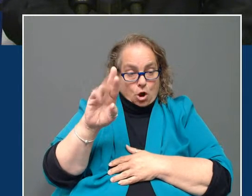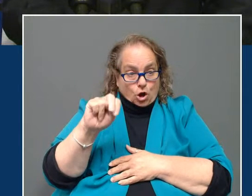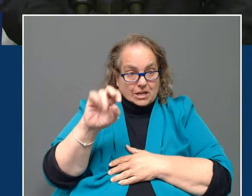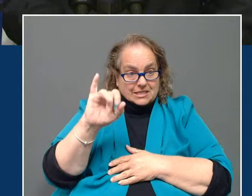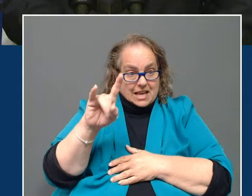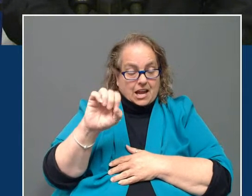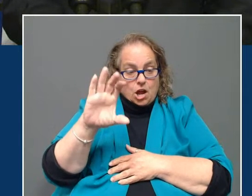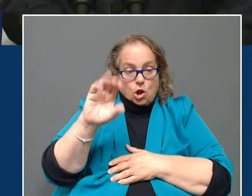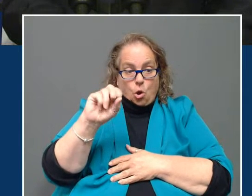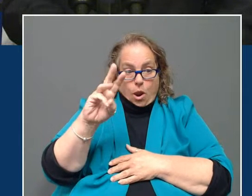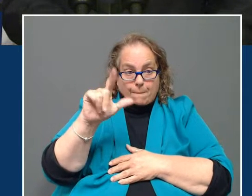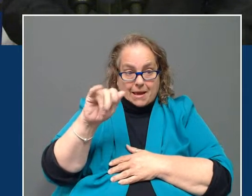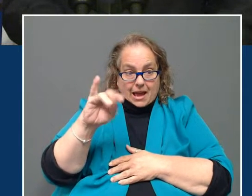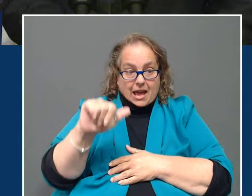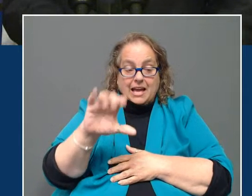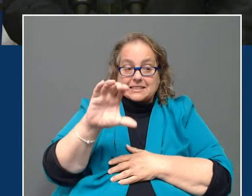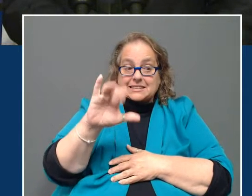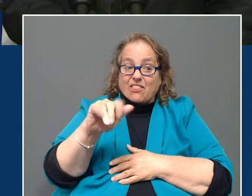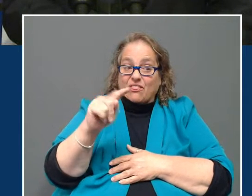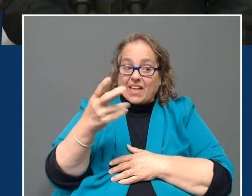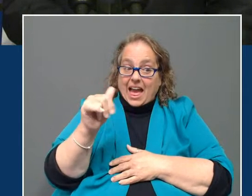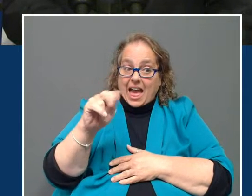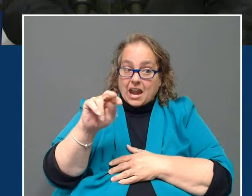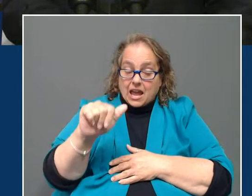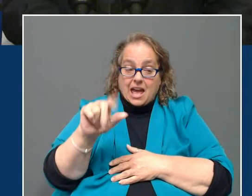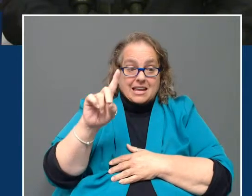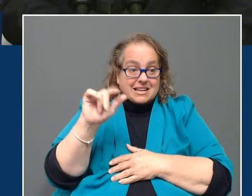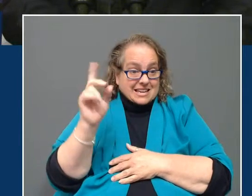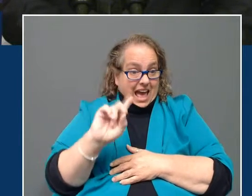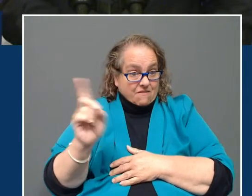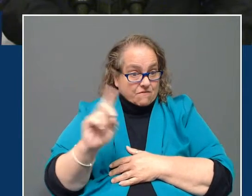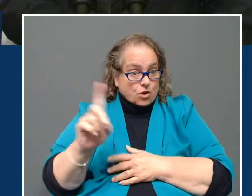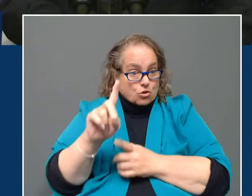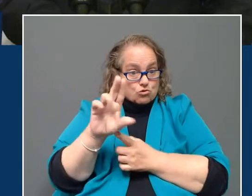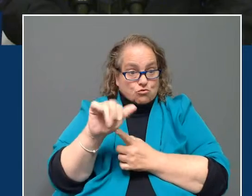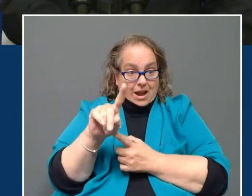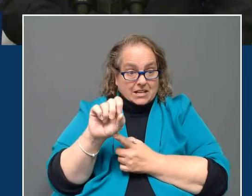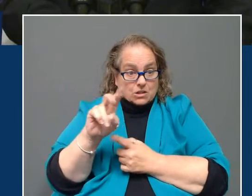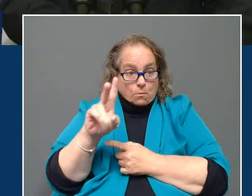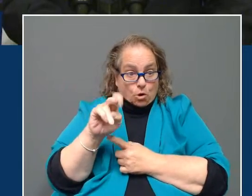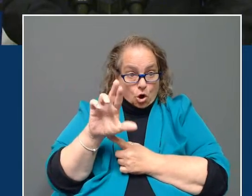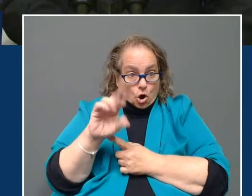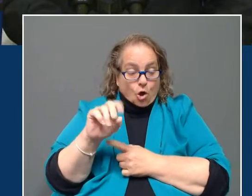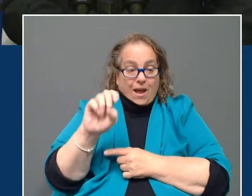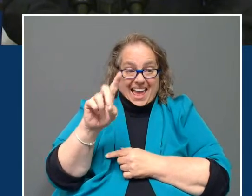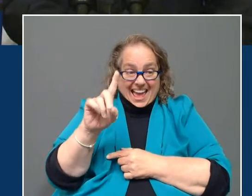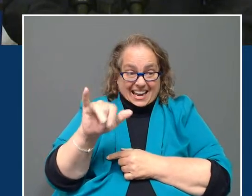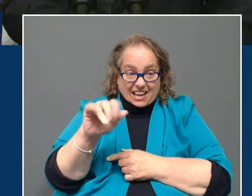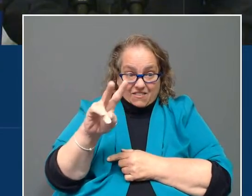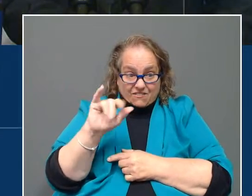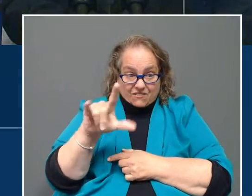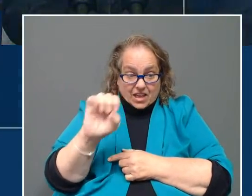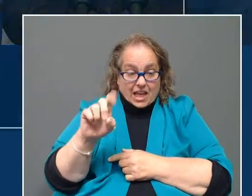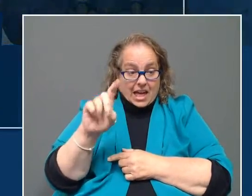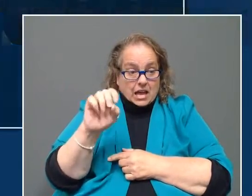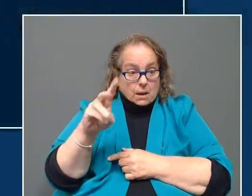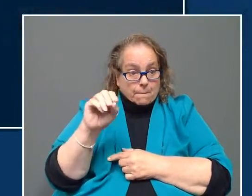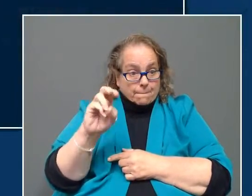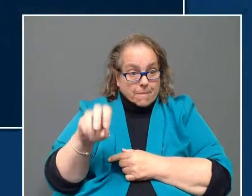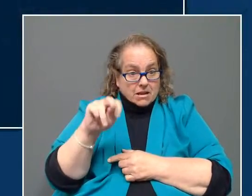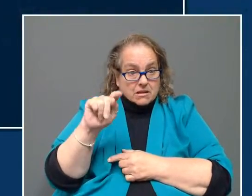Columbia, Cynthiana, Danville, Drakesboro, Eddyville, Edmonton,